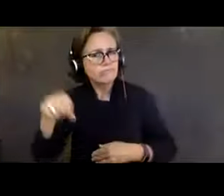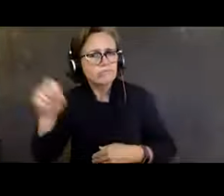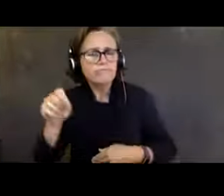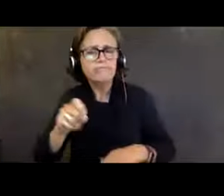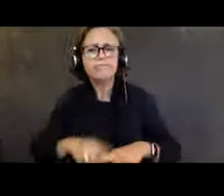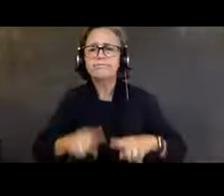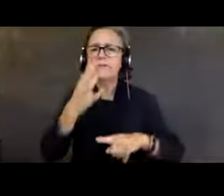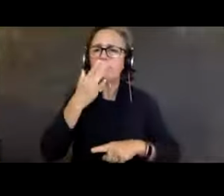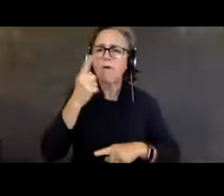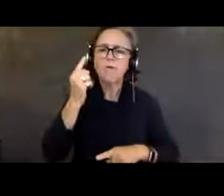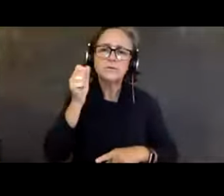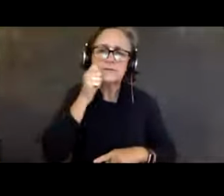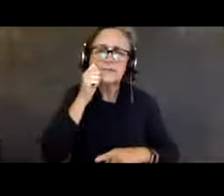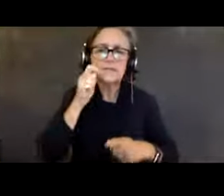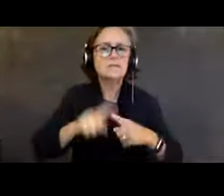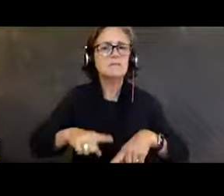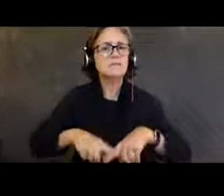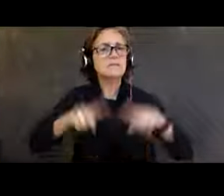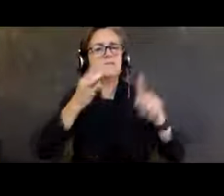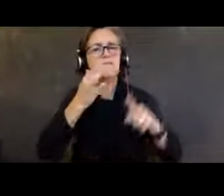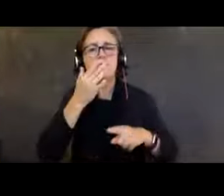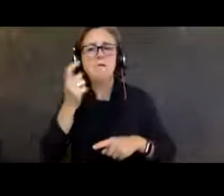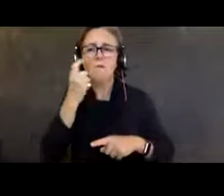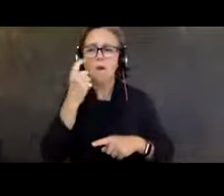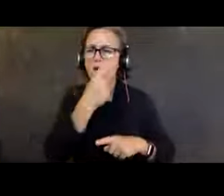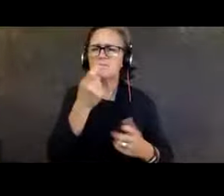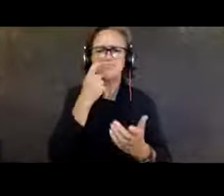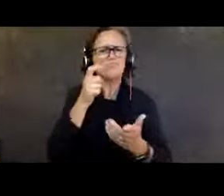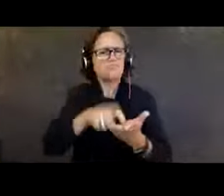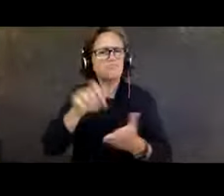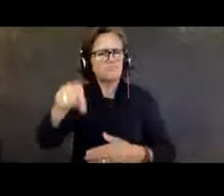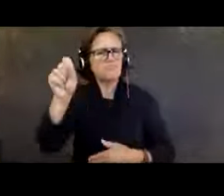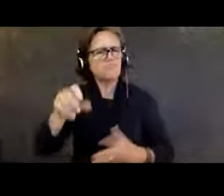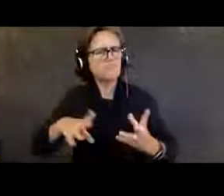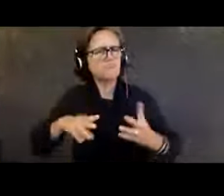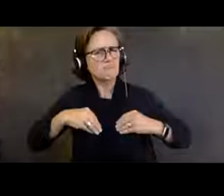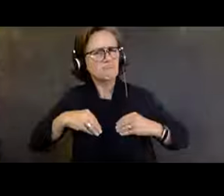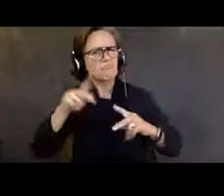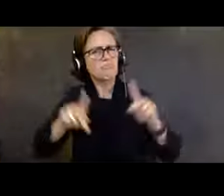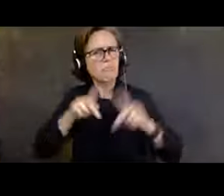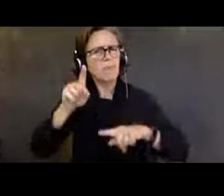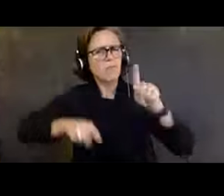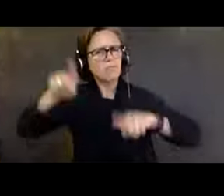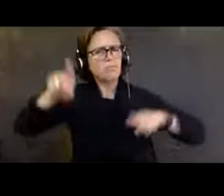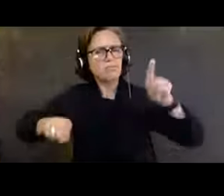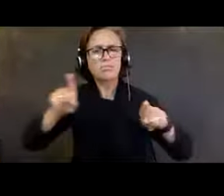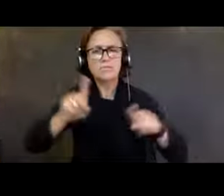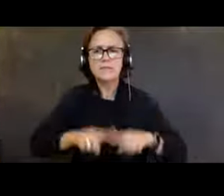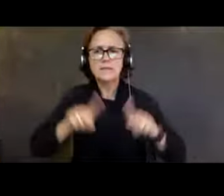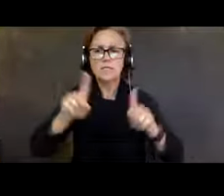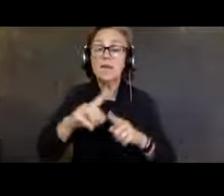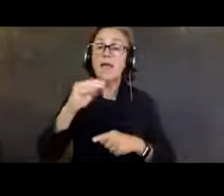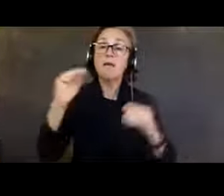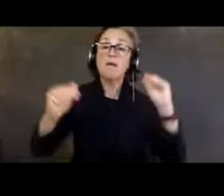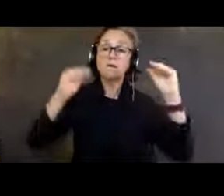So it's important to acknowledge that there are differences. Also, we want to, as adults, confront our